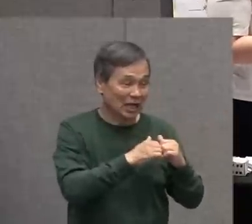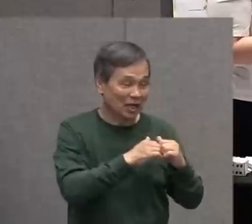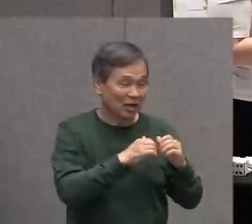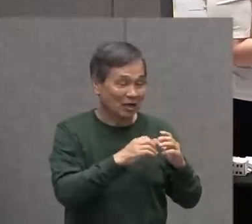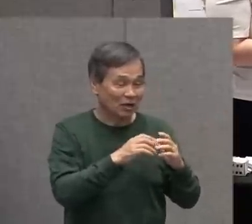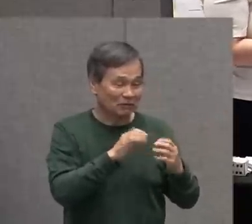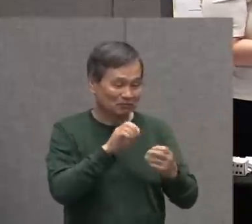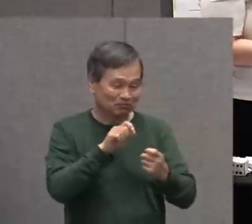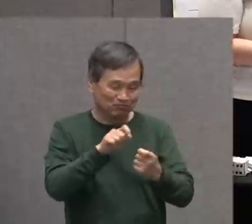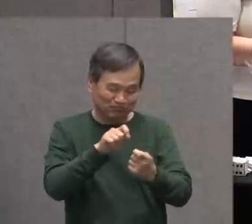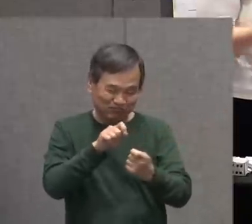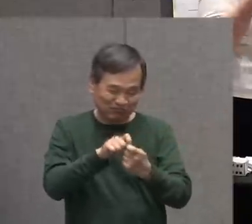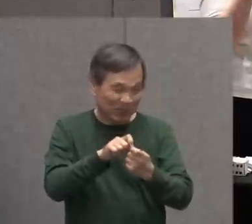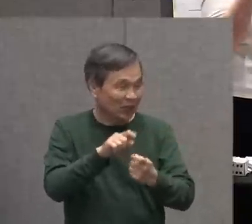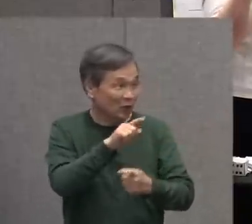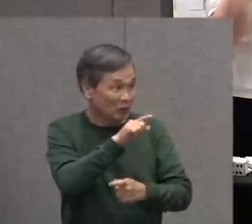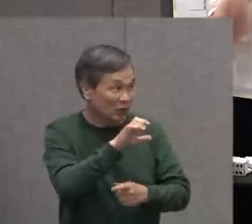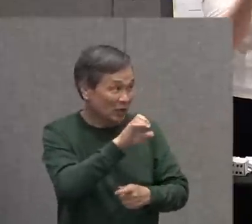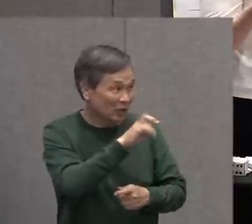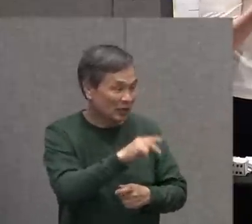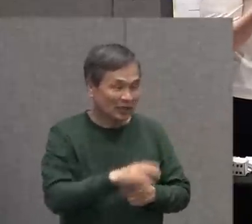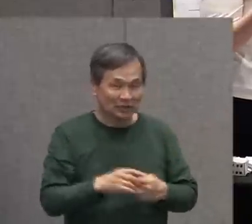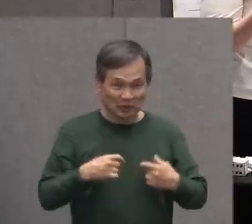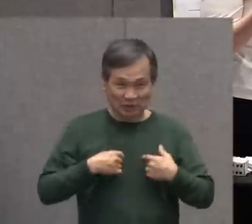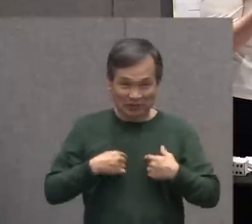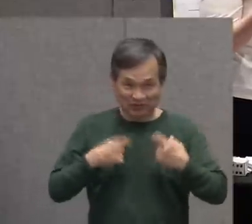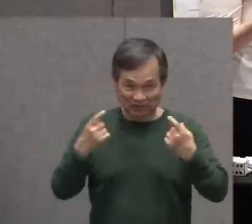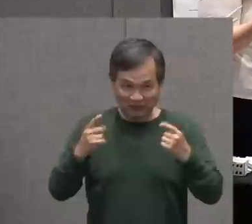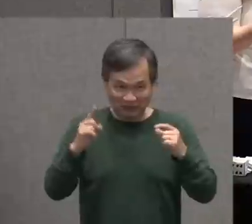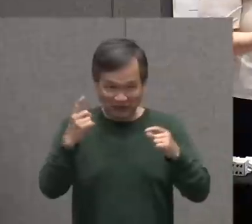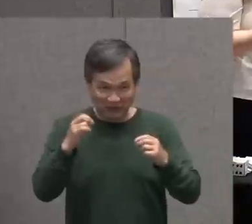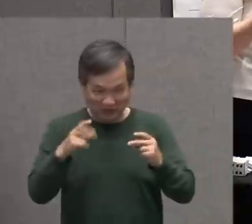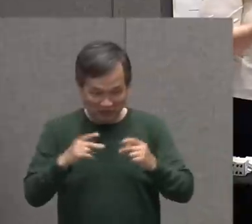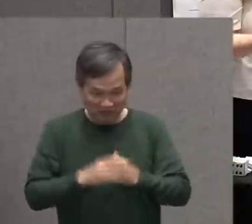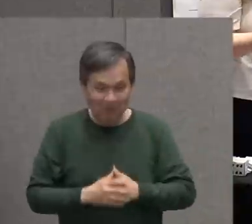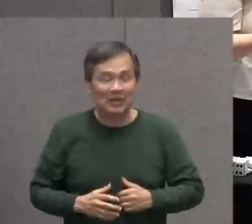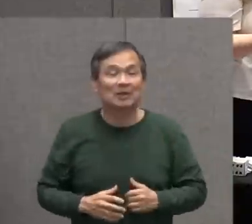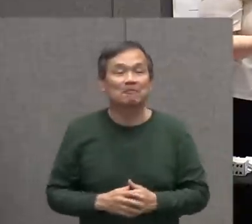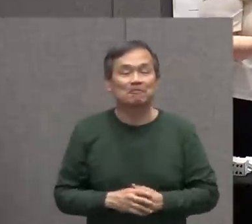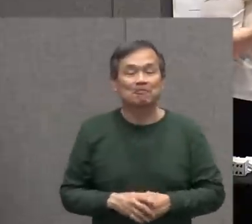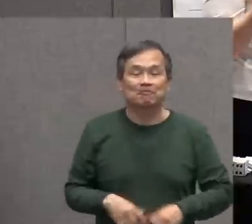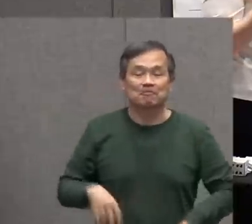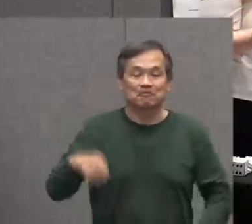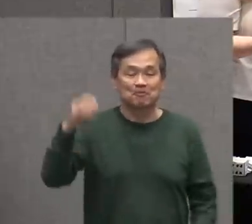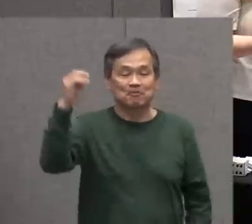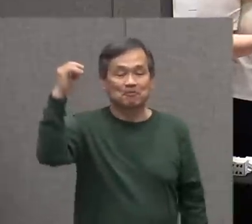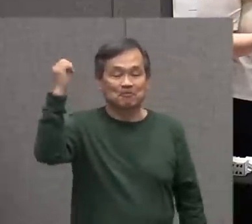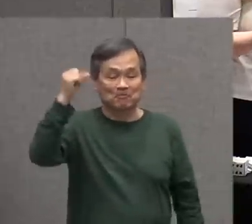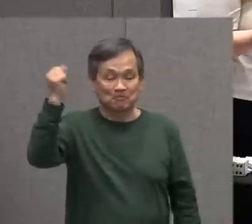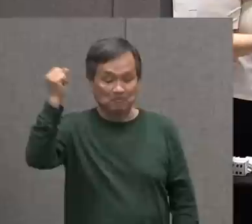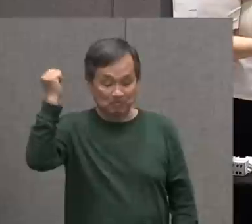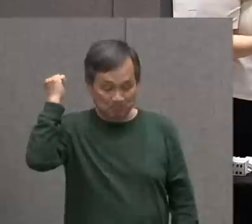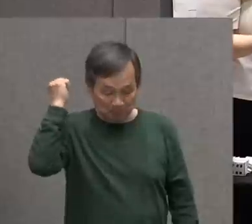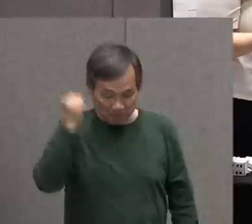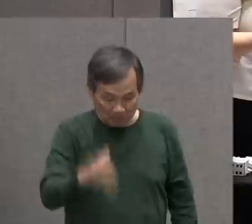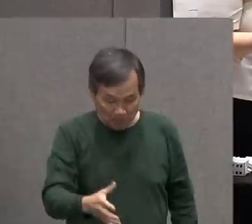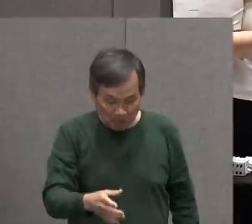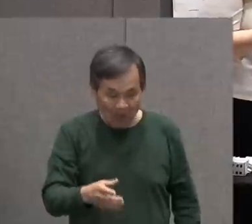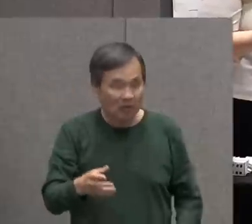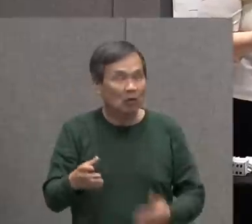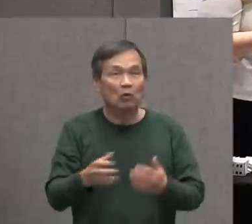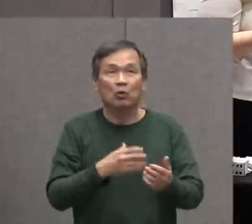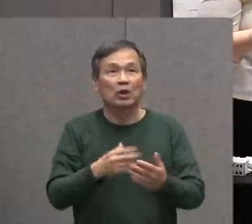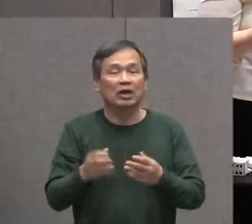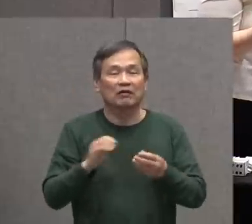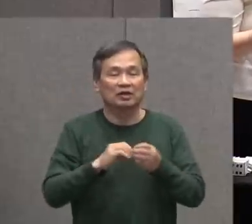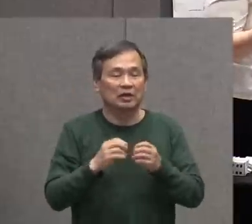get to that 100. So I'm going to go ahead and I'm going to roll the dice. When I roll the dice, whatever two numbers come up, let's say